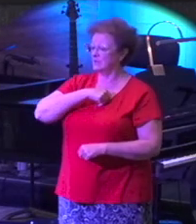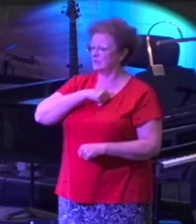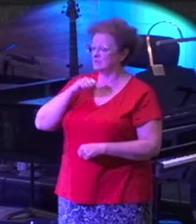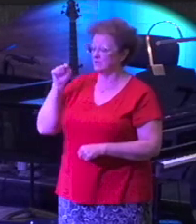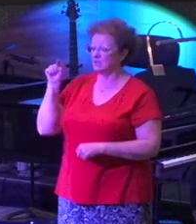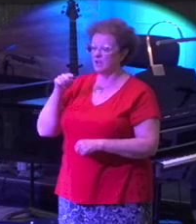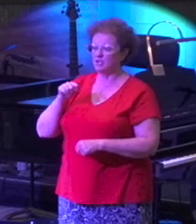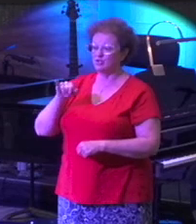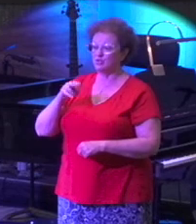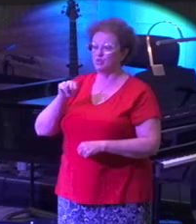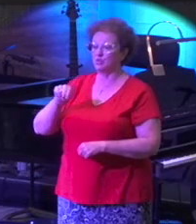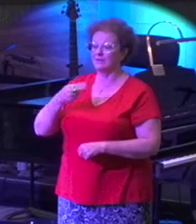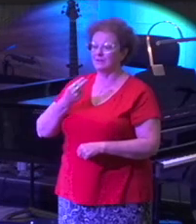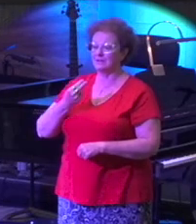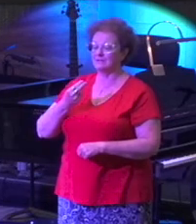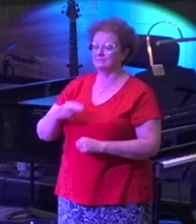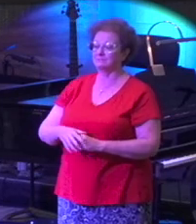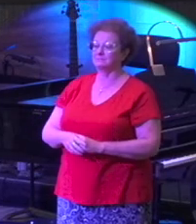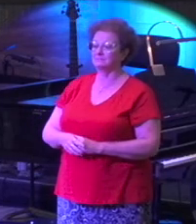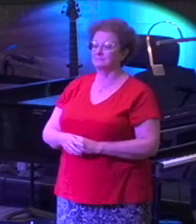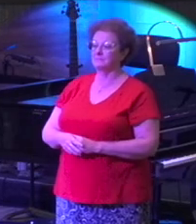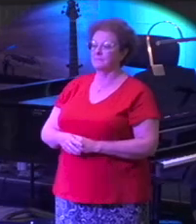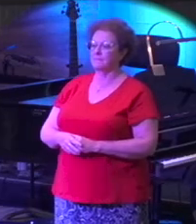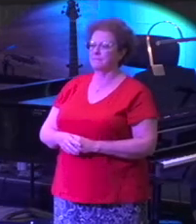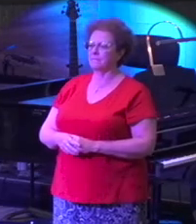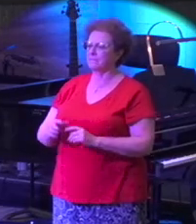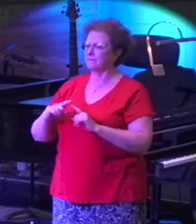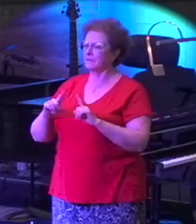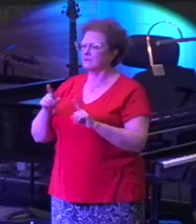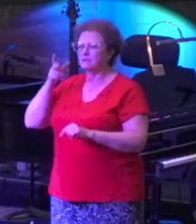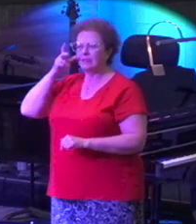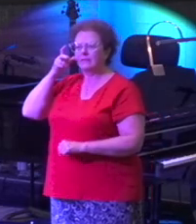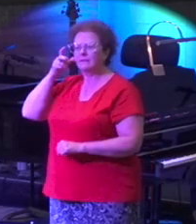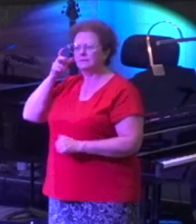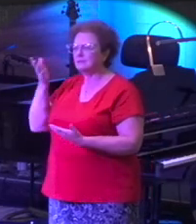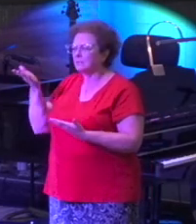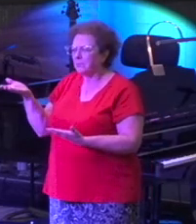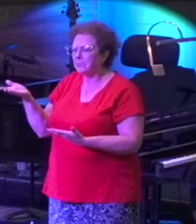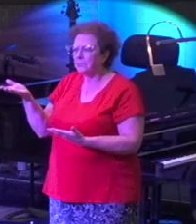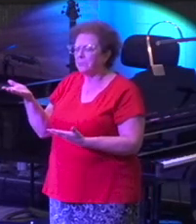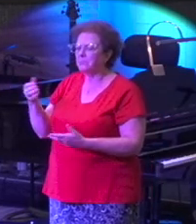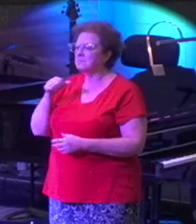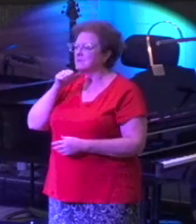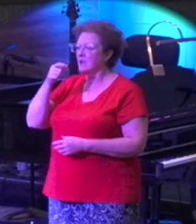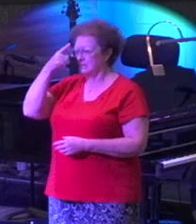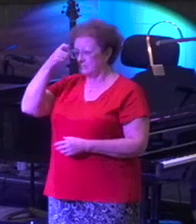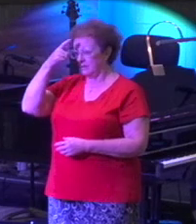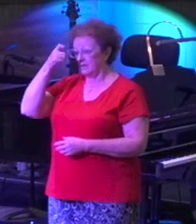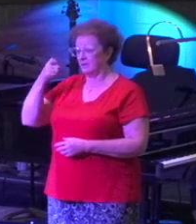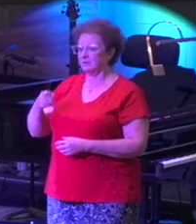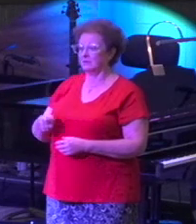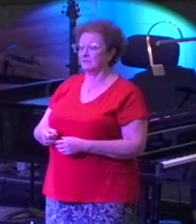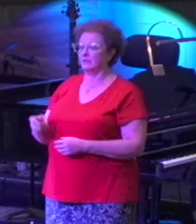He was a nobody. He was an outsider, but they still listened. And it wasn't because of his venue, and